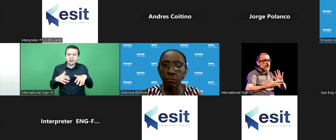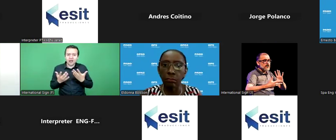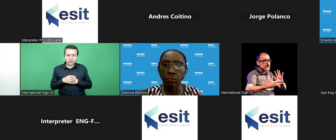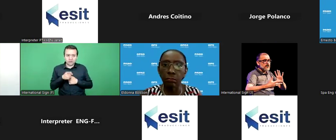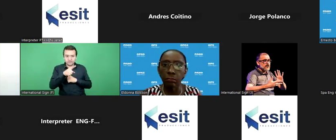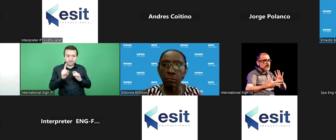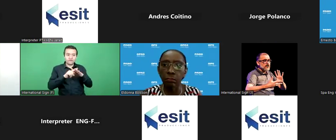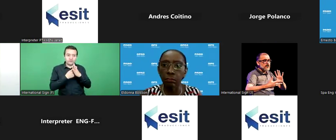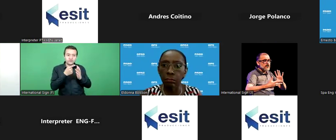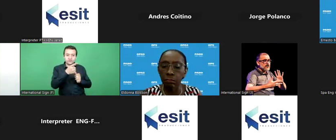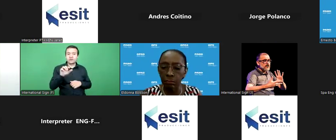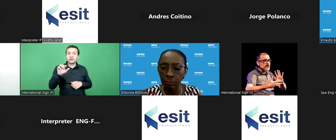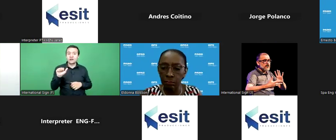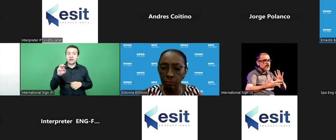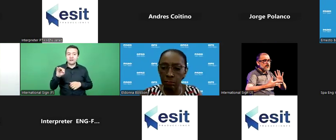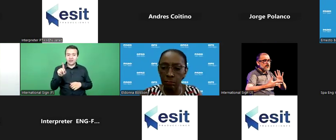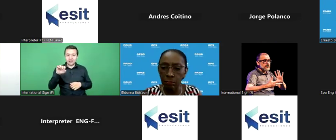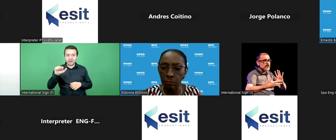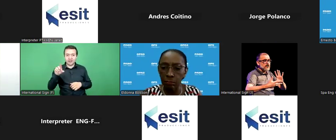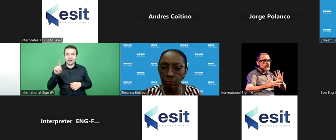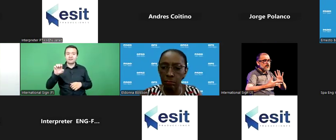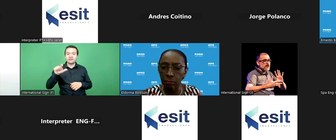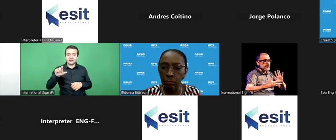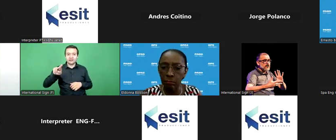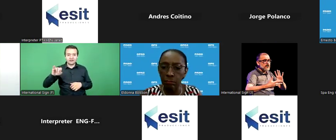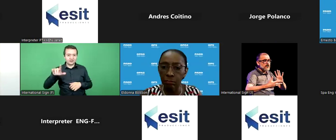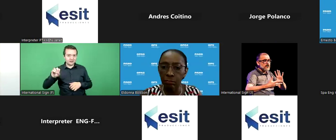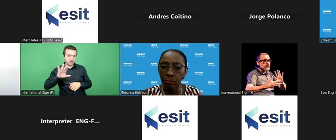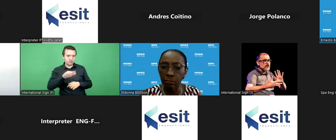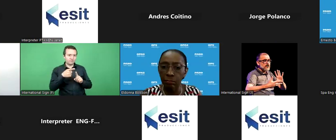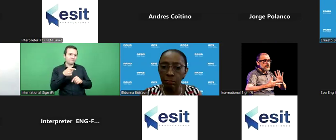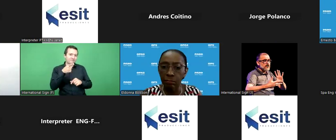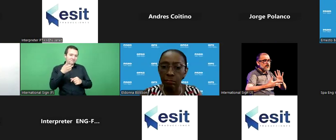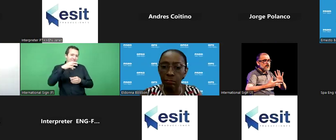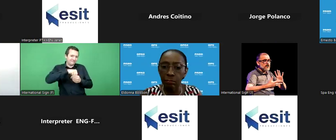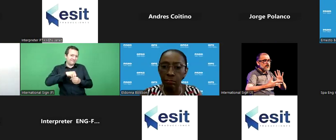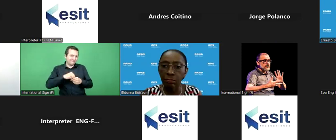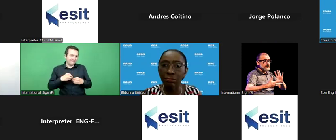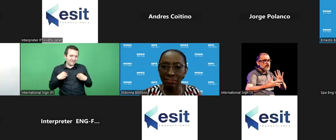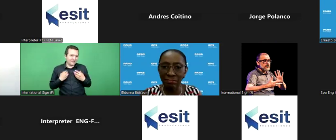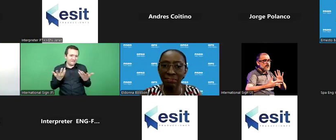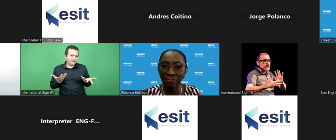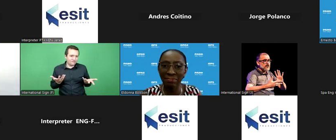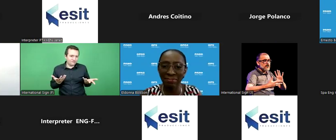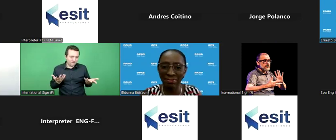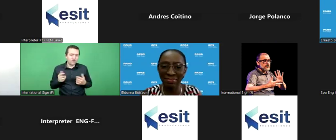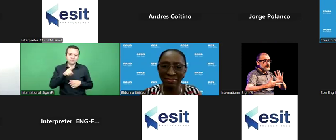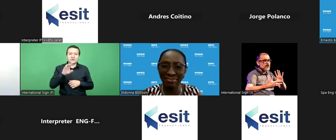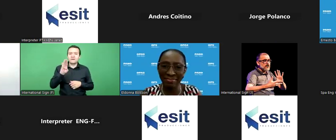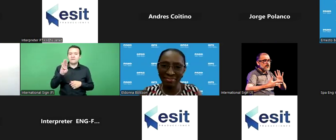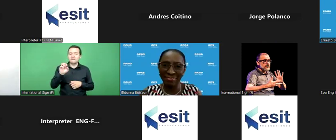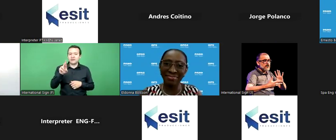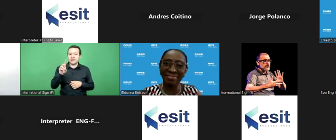have 5 minutes. Thank you, Gabriel. I think I was the last in the order, but it's